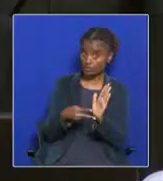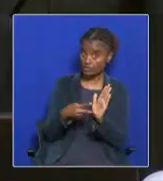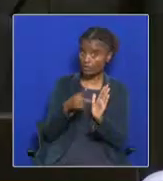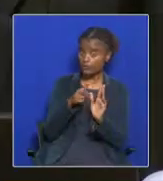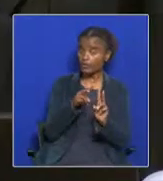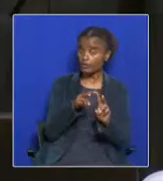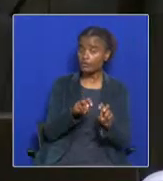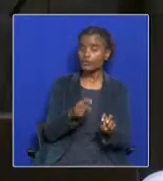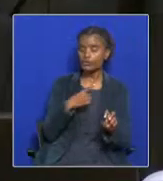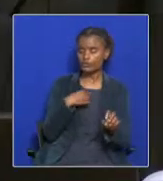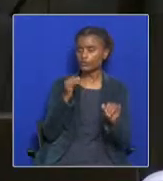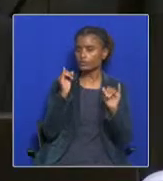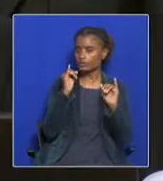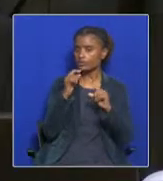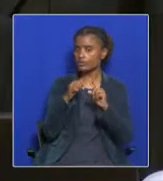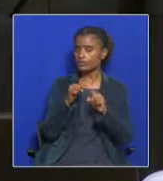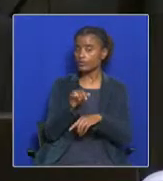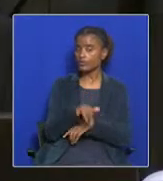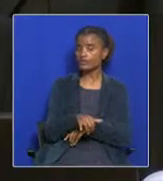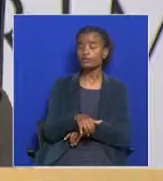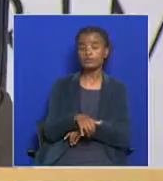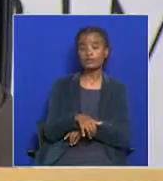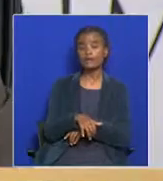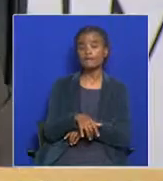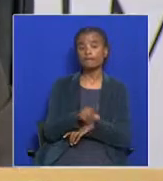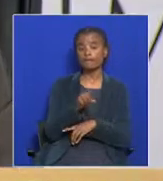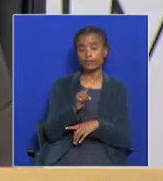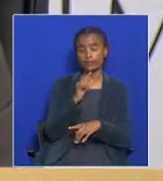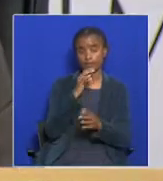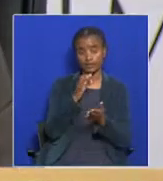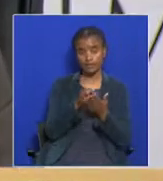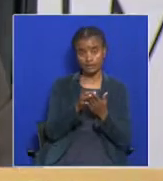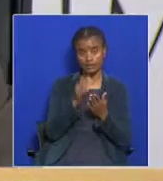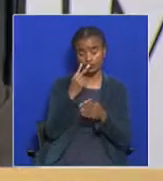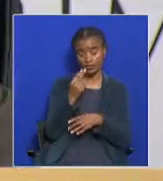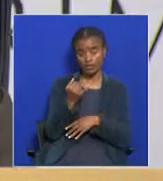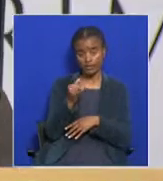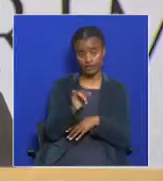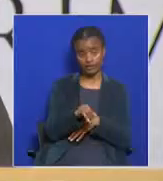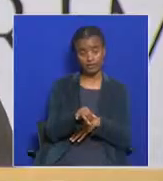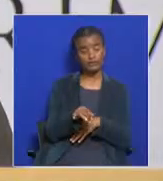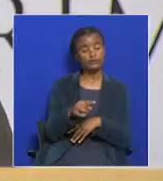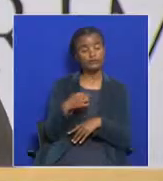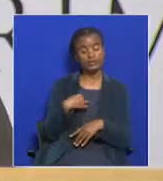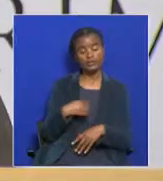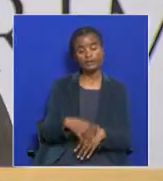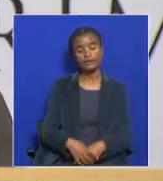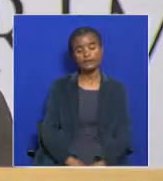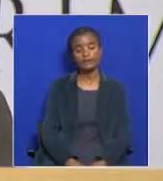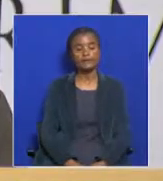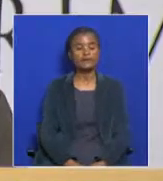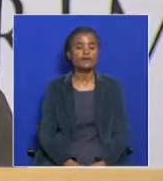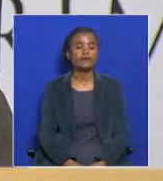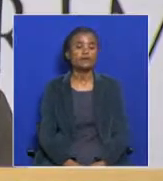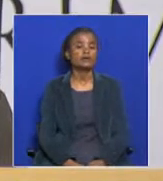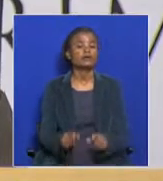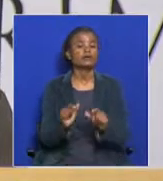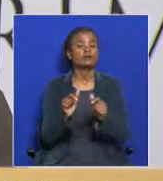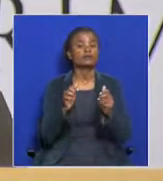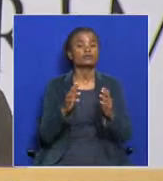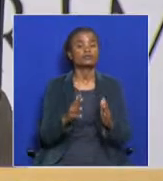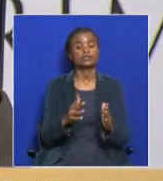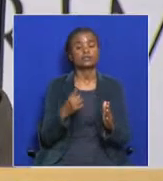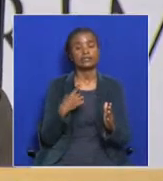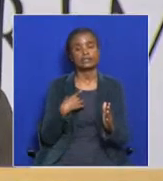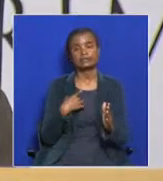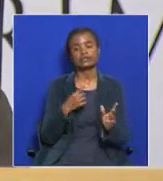this. That's what I suggest it looks like to me. Commissioner, it's the norm in every rip-on, rip-off load to do what